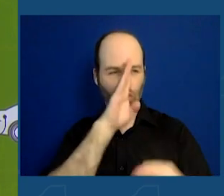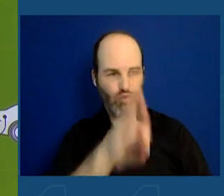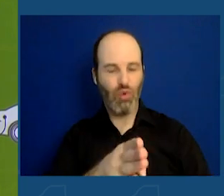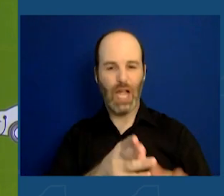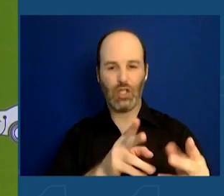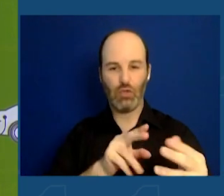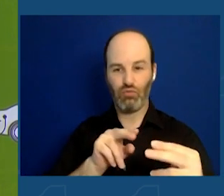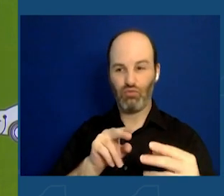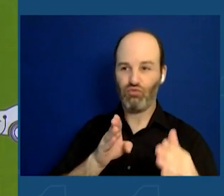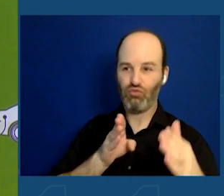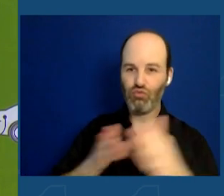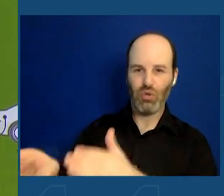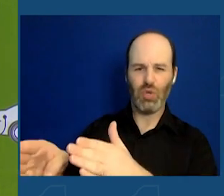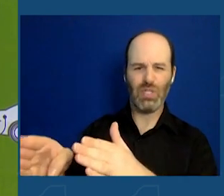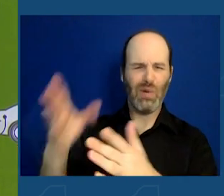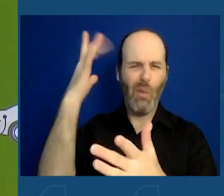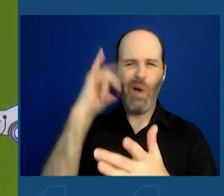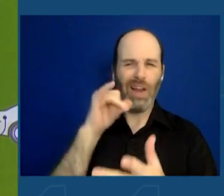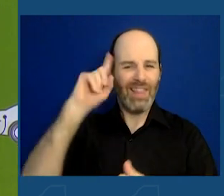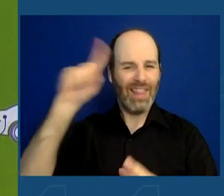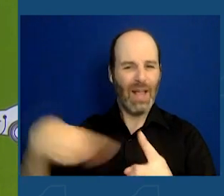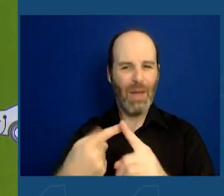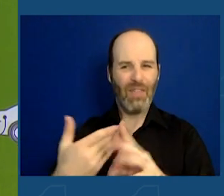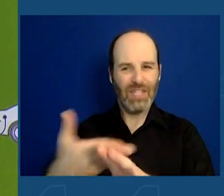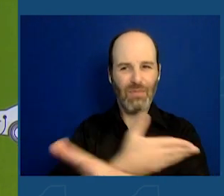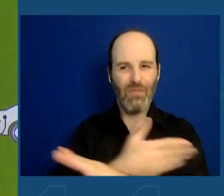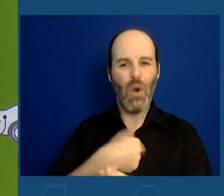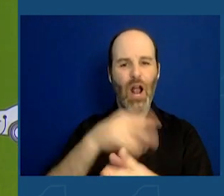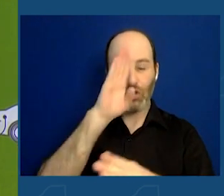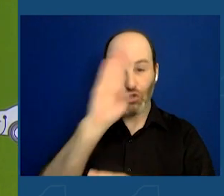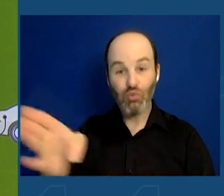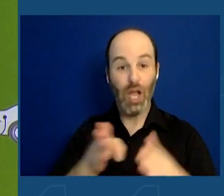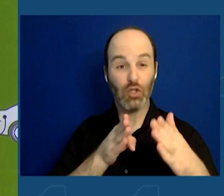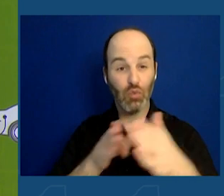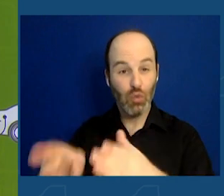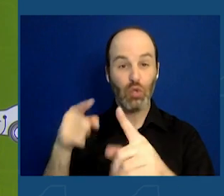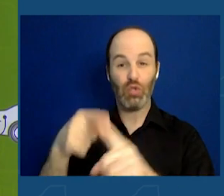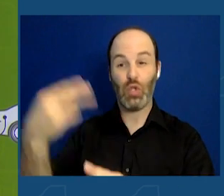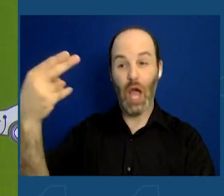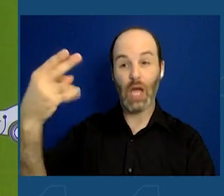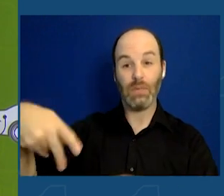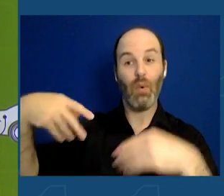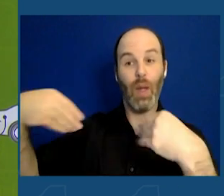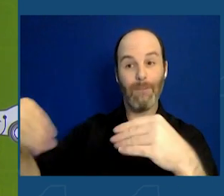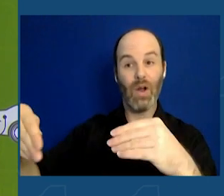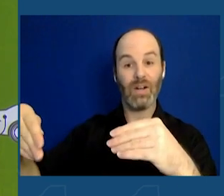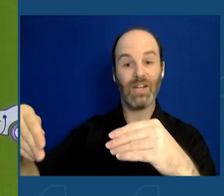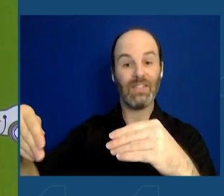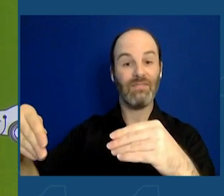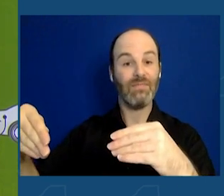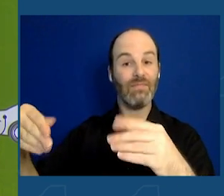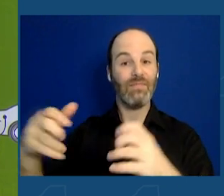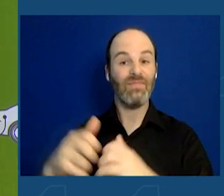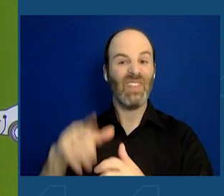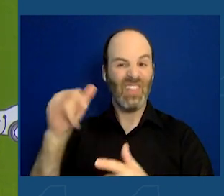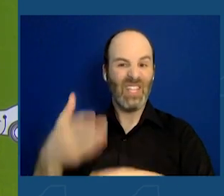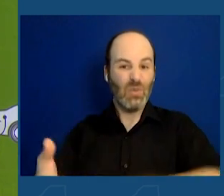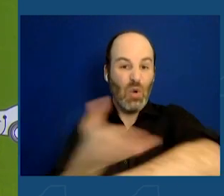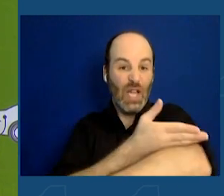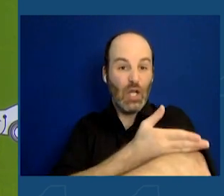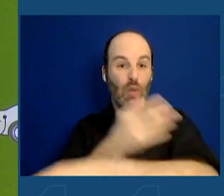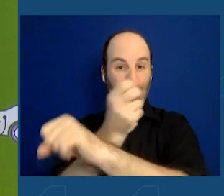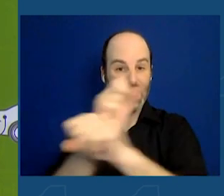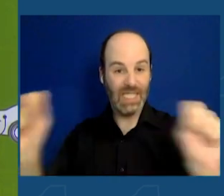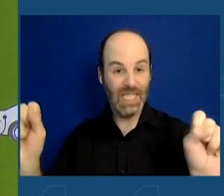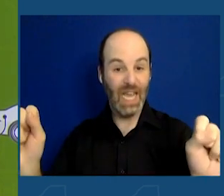Why didn't they think of this before? A direct route to the Hunts Point market. This will increase safety,